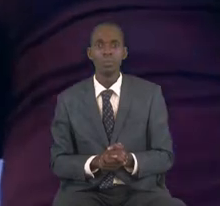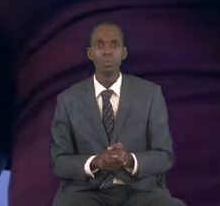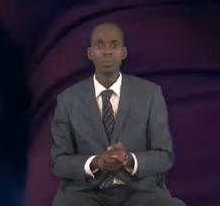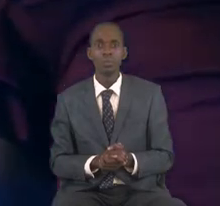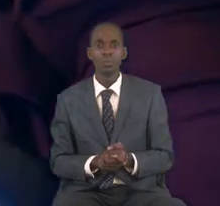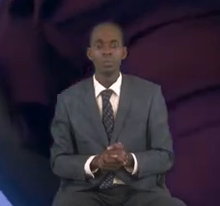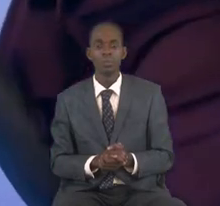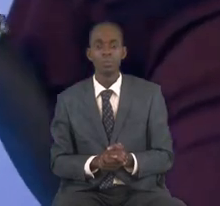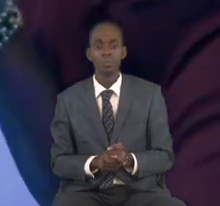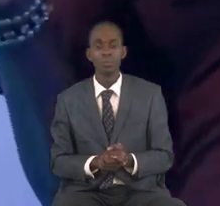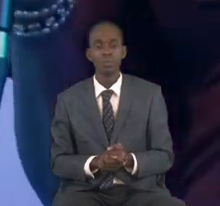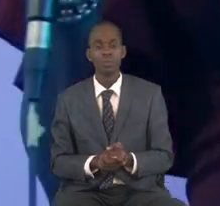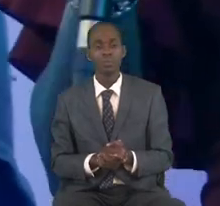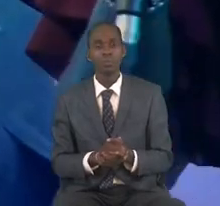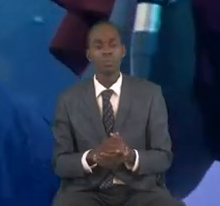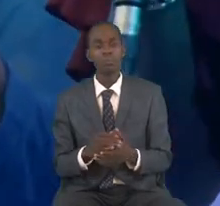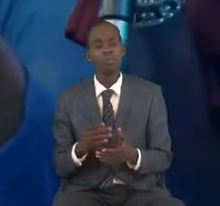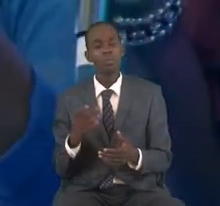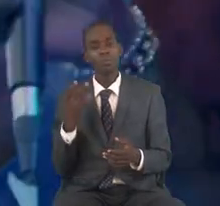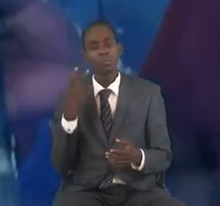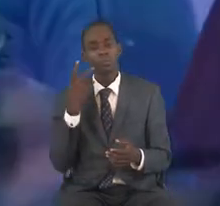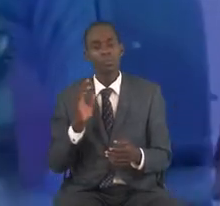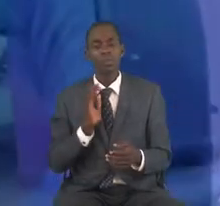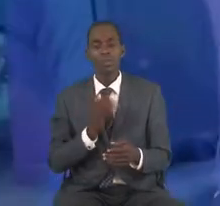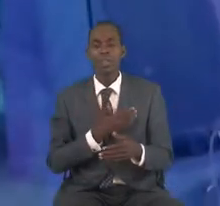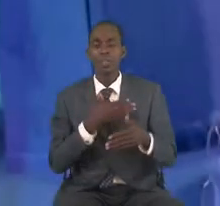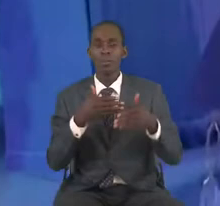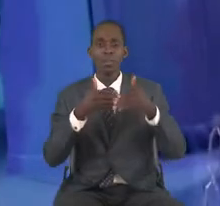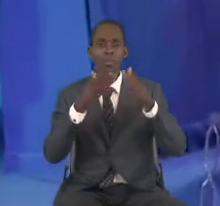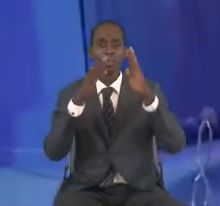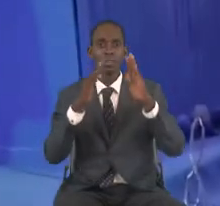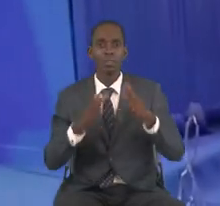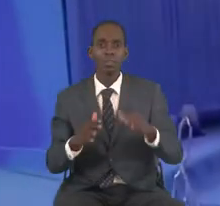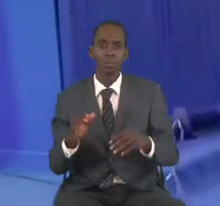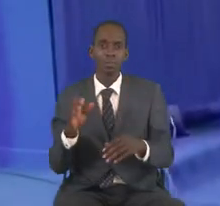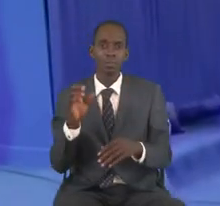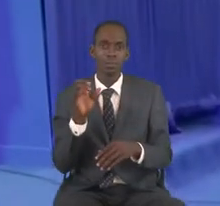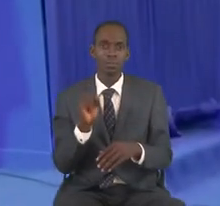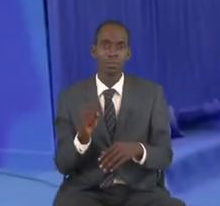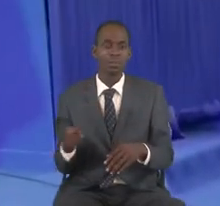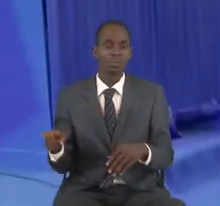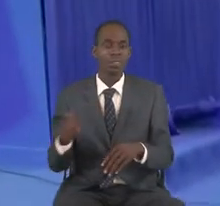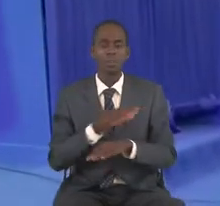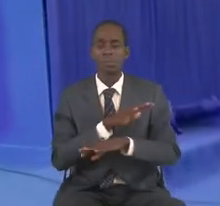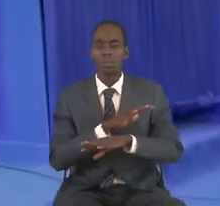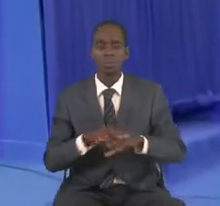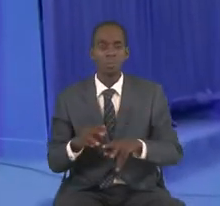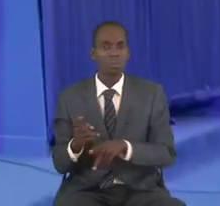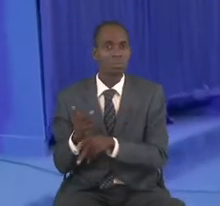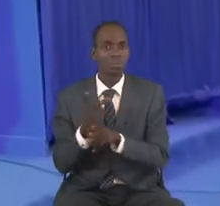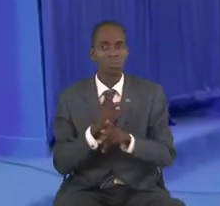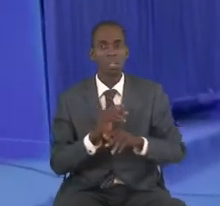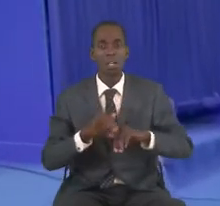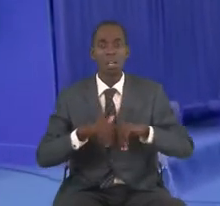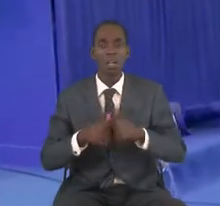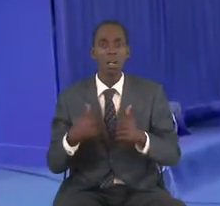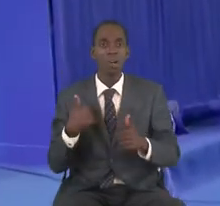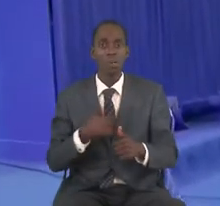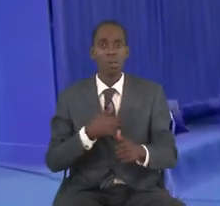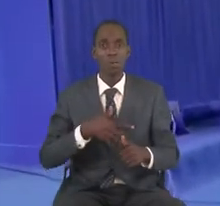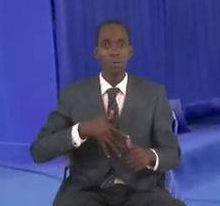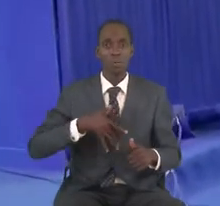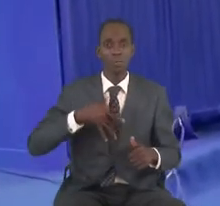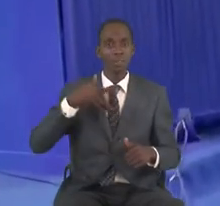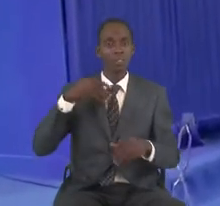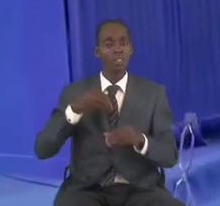see our leaders they don't care how we feel in our own